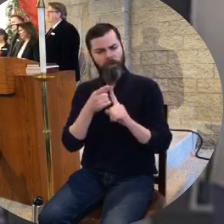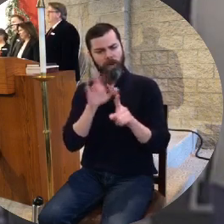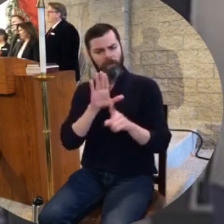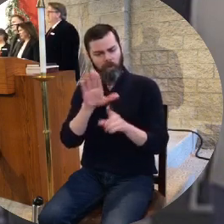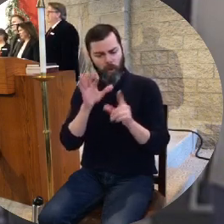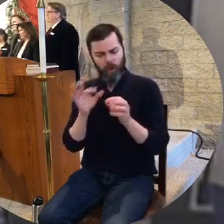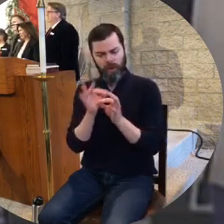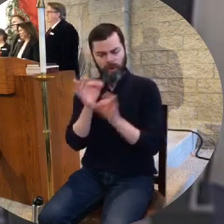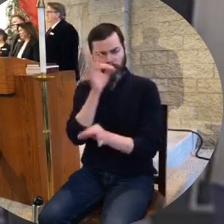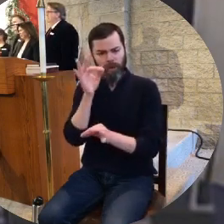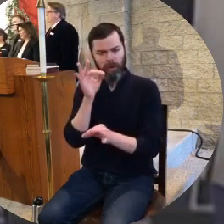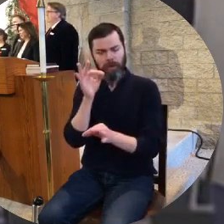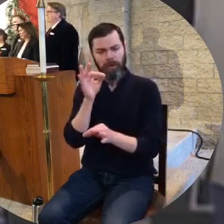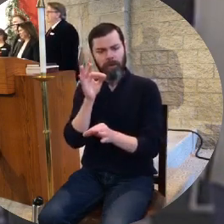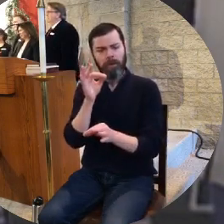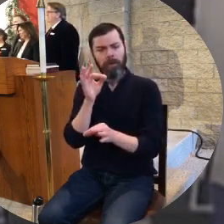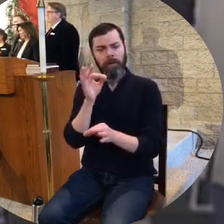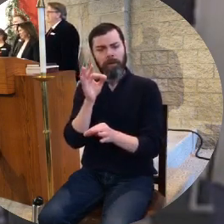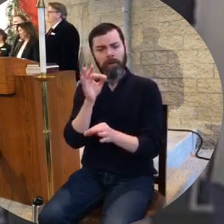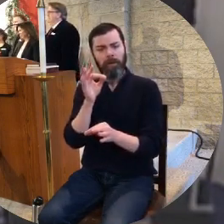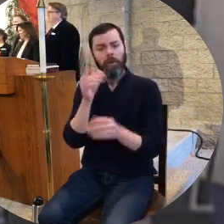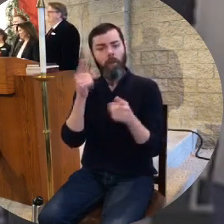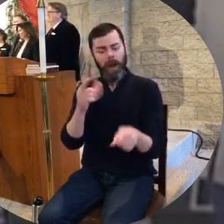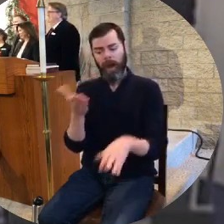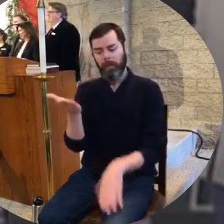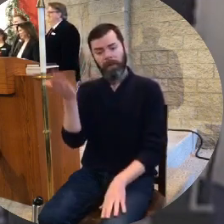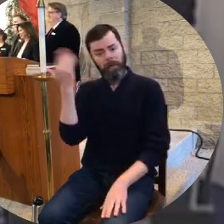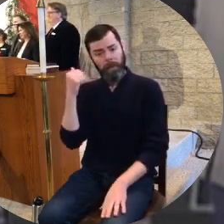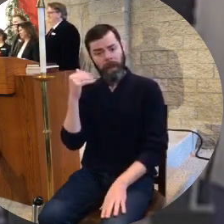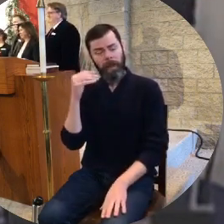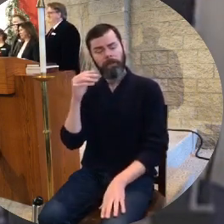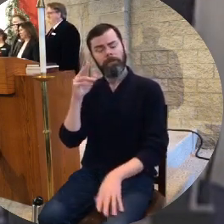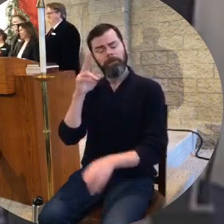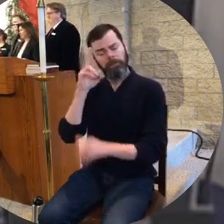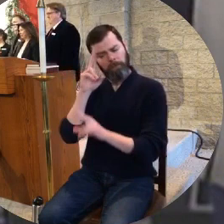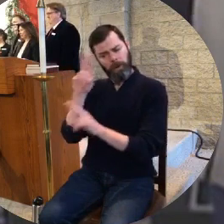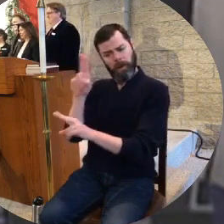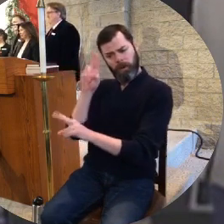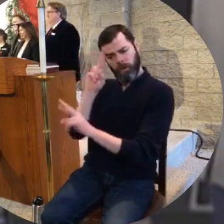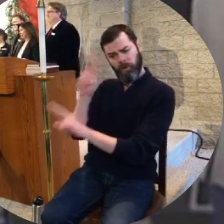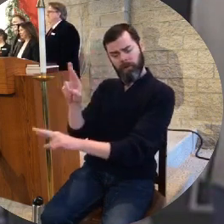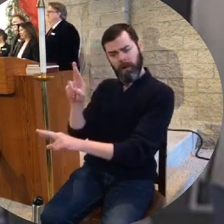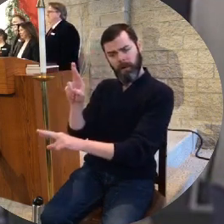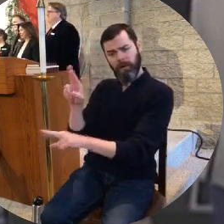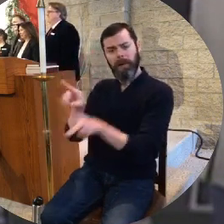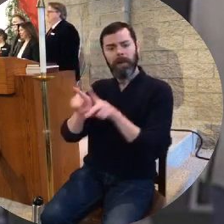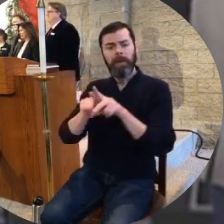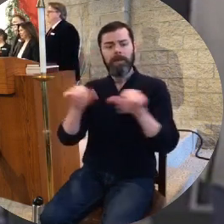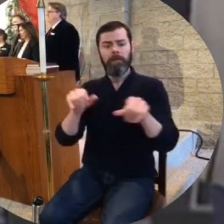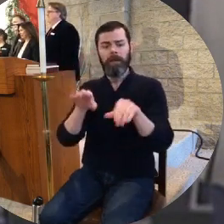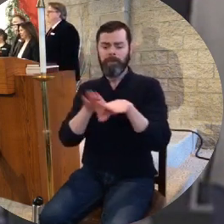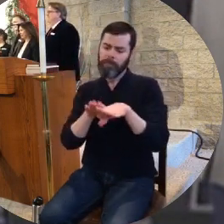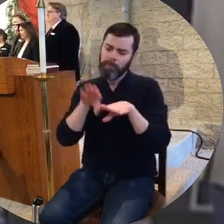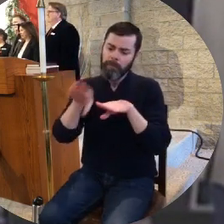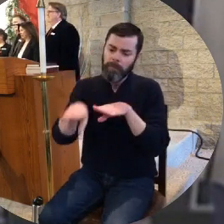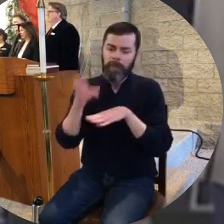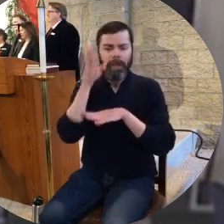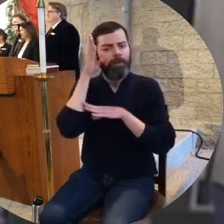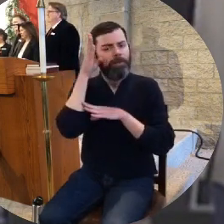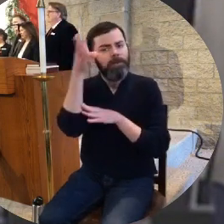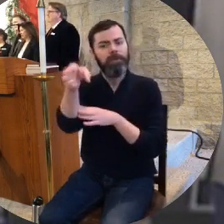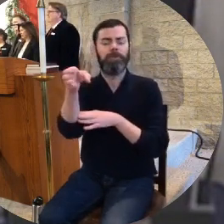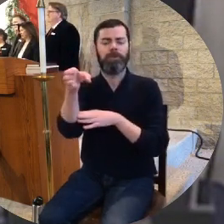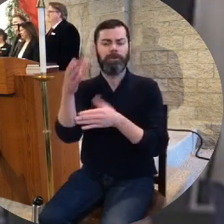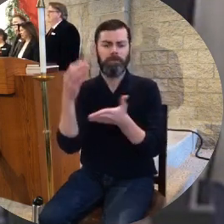at the same time step boldly into the future, a future perhaps not totally yet